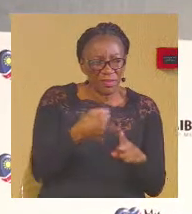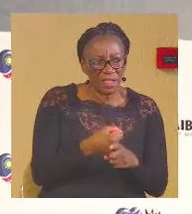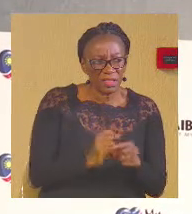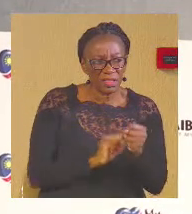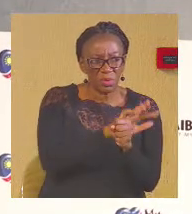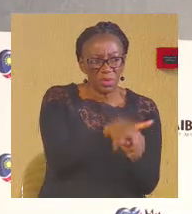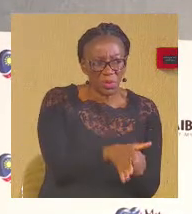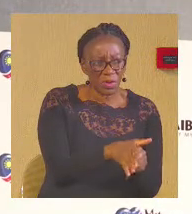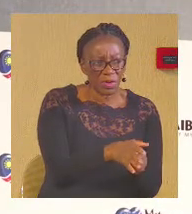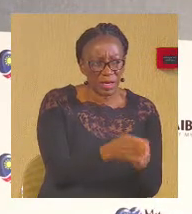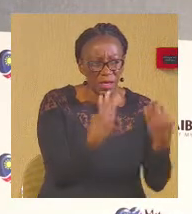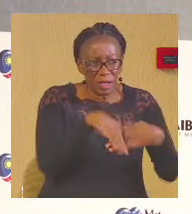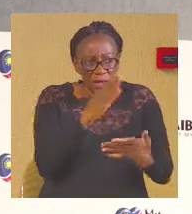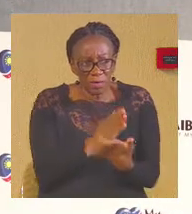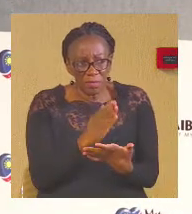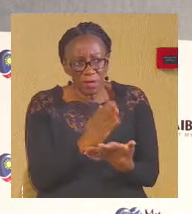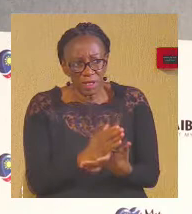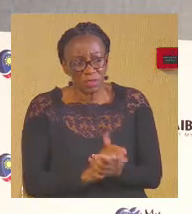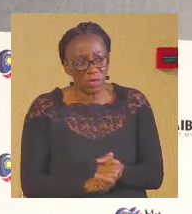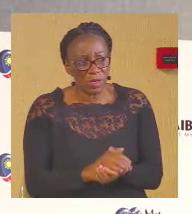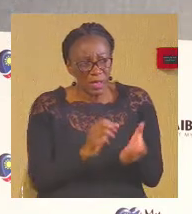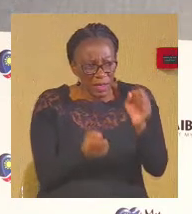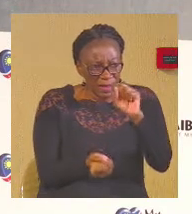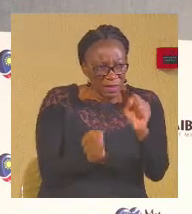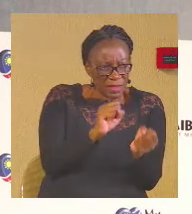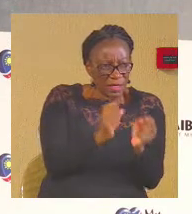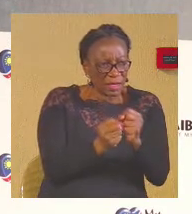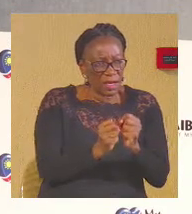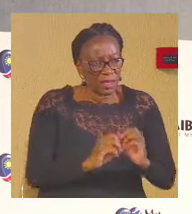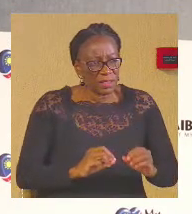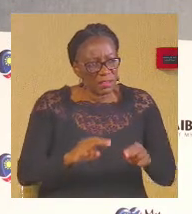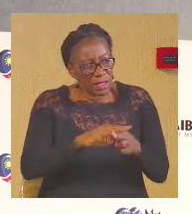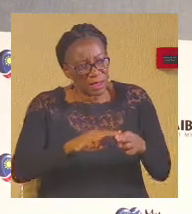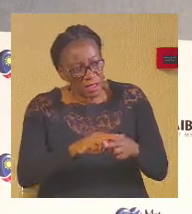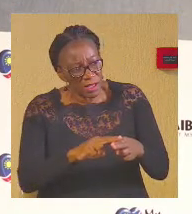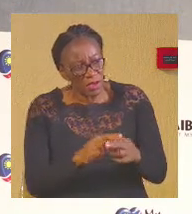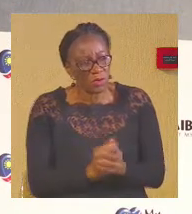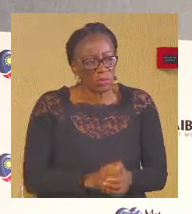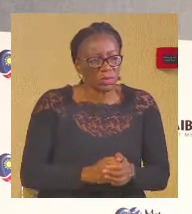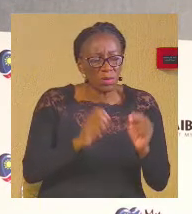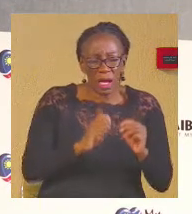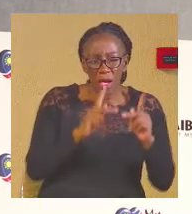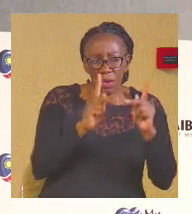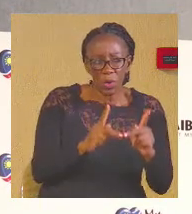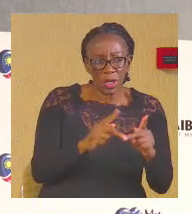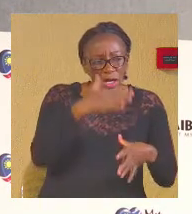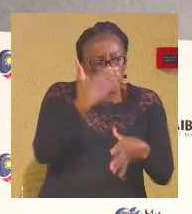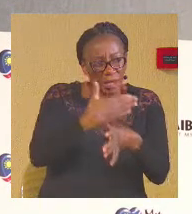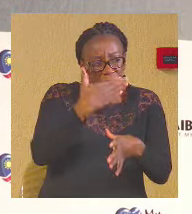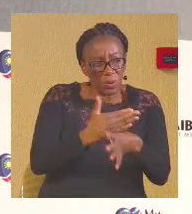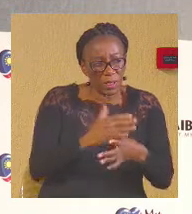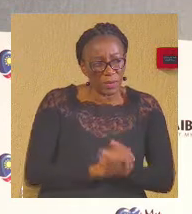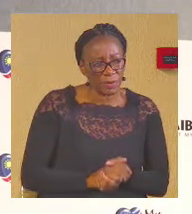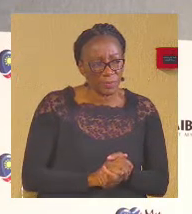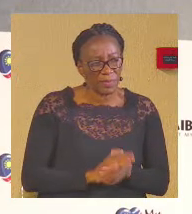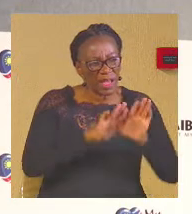need to ensure that our ambulances or our vehicle at our health facility are actually serviced and up and running. Can you talk us through that? How is